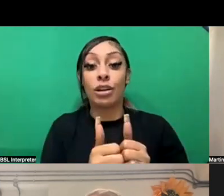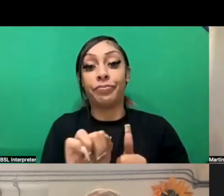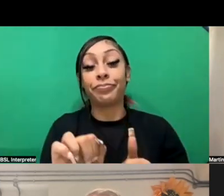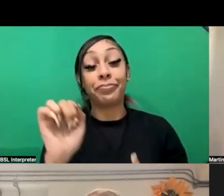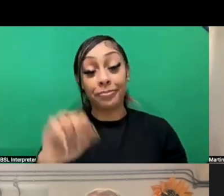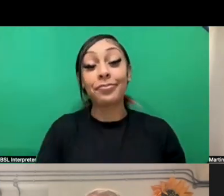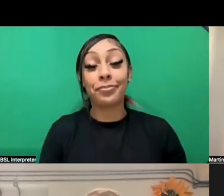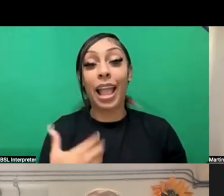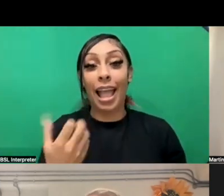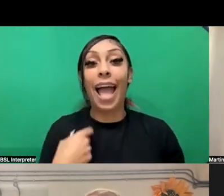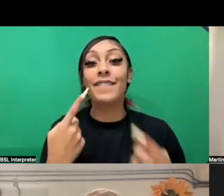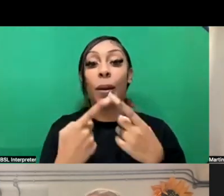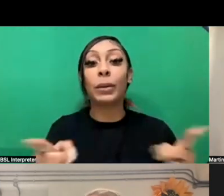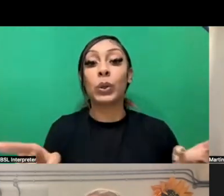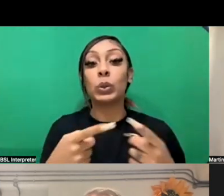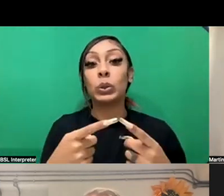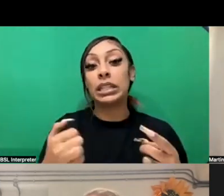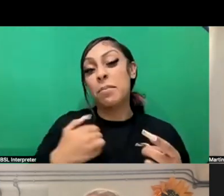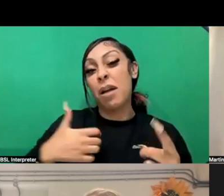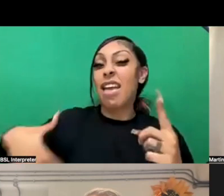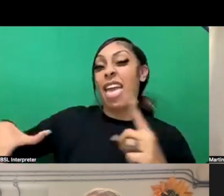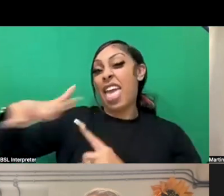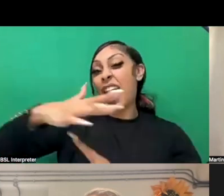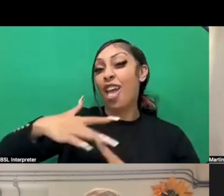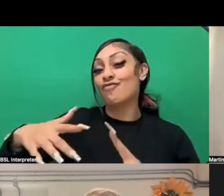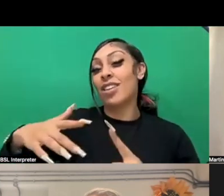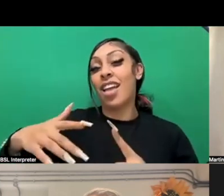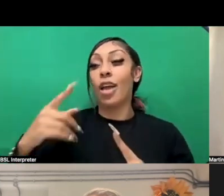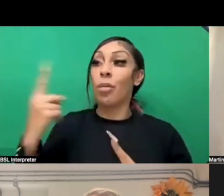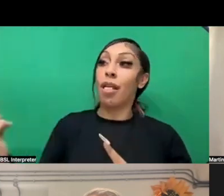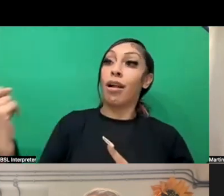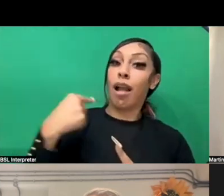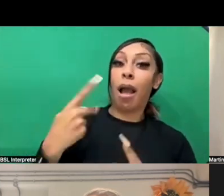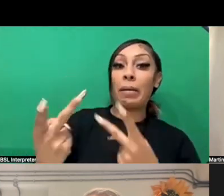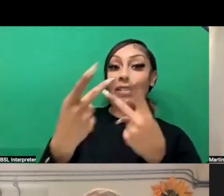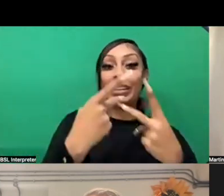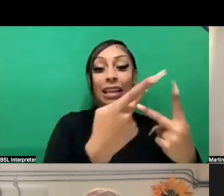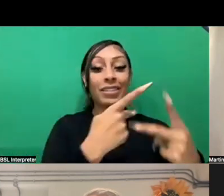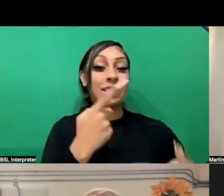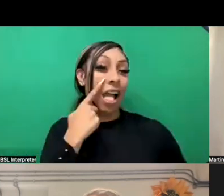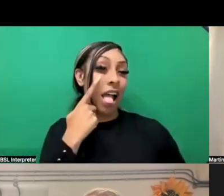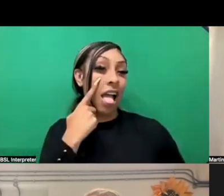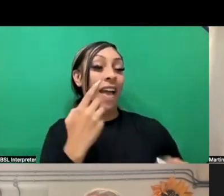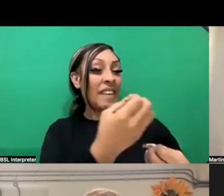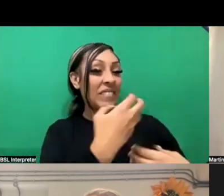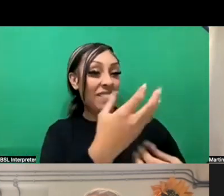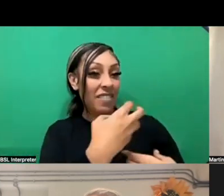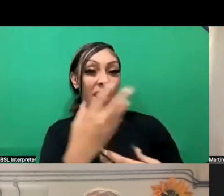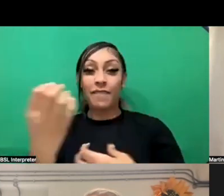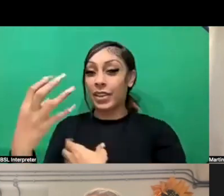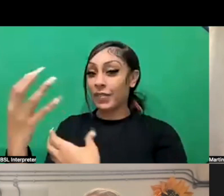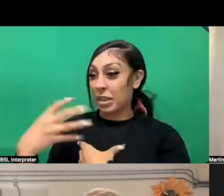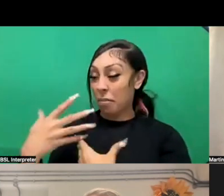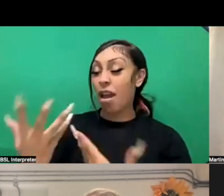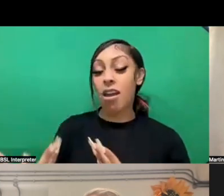that in my general area here that will come over and try things out and give me their feedback. And a lot of the times